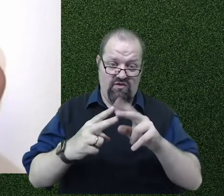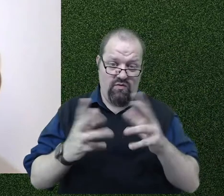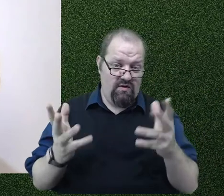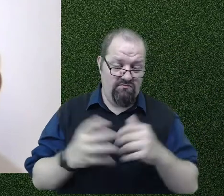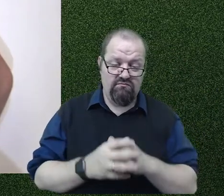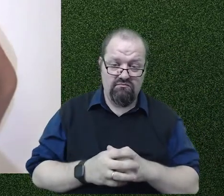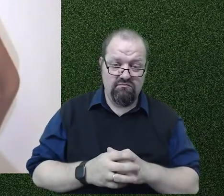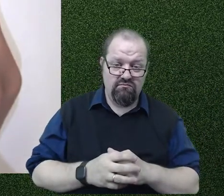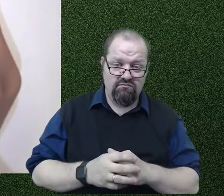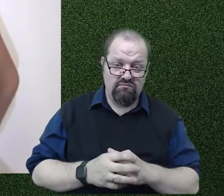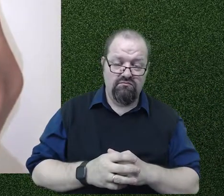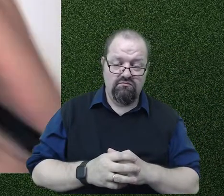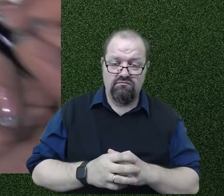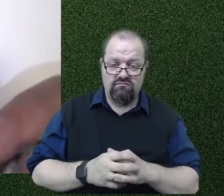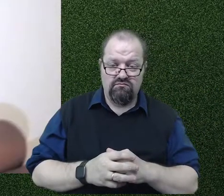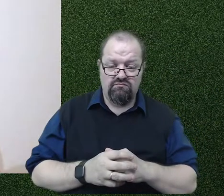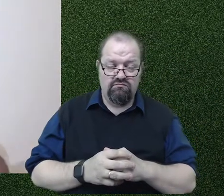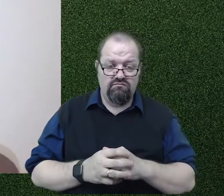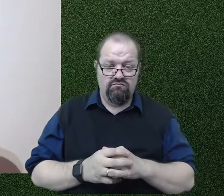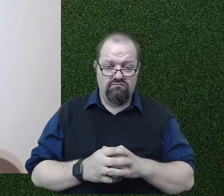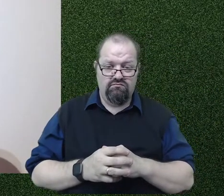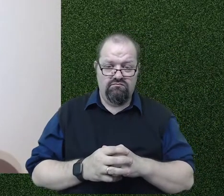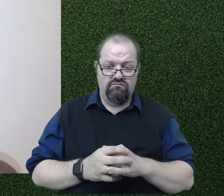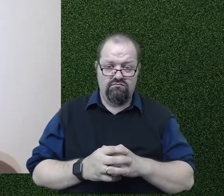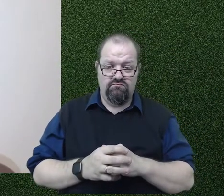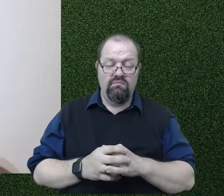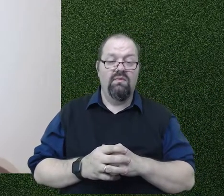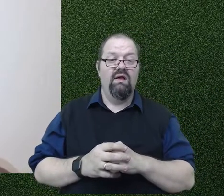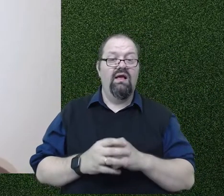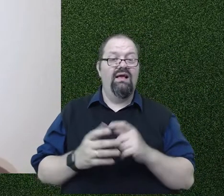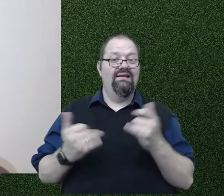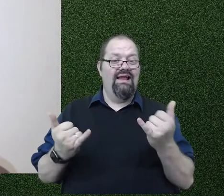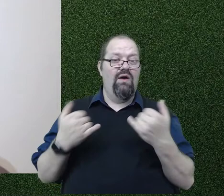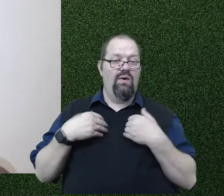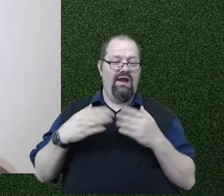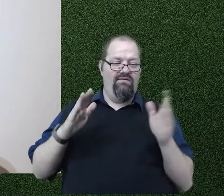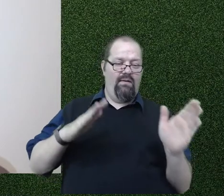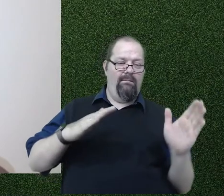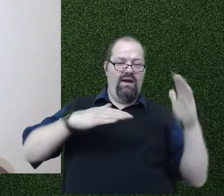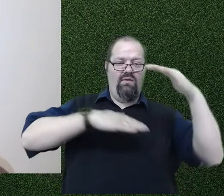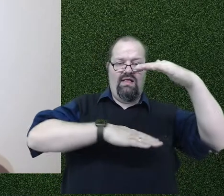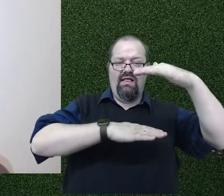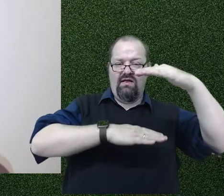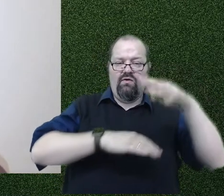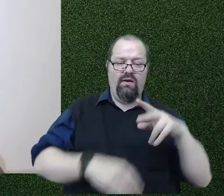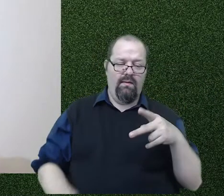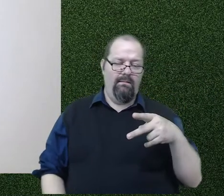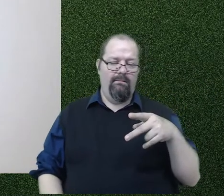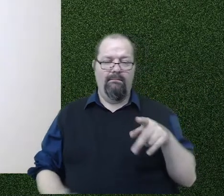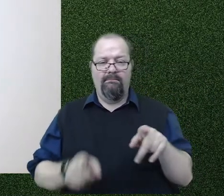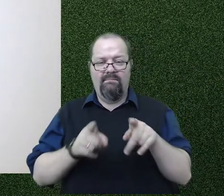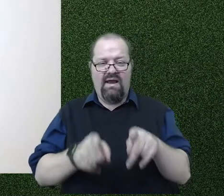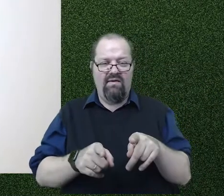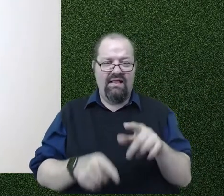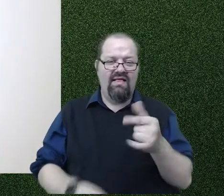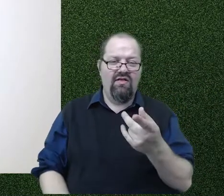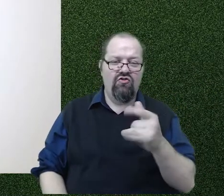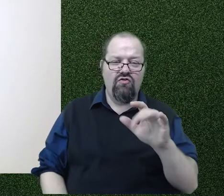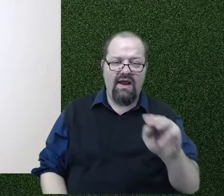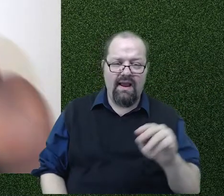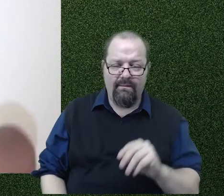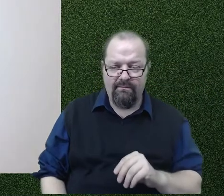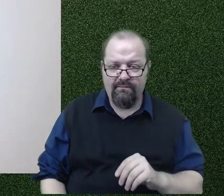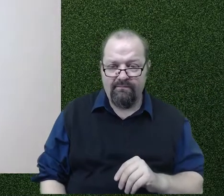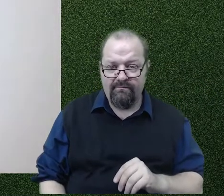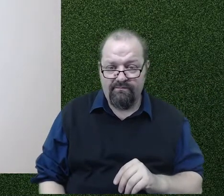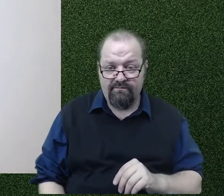and draw the vector V over here. And now I've got a parallelogram with U and V as adjacent sides.